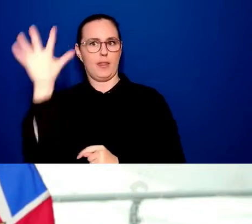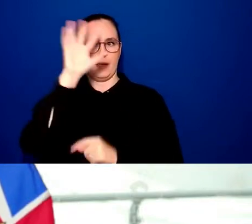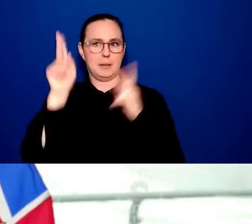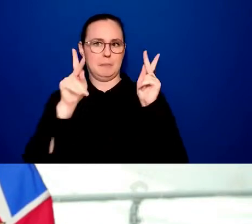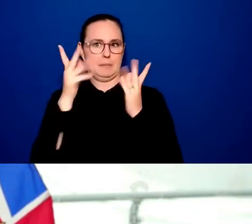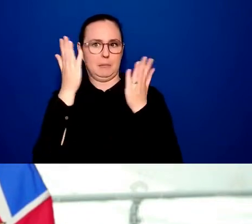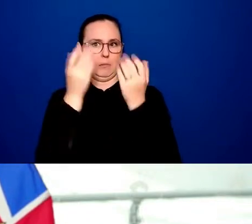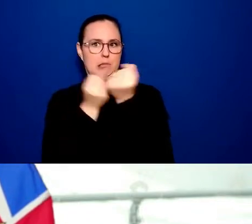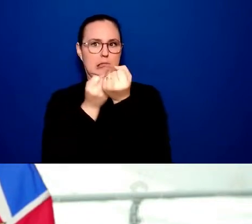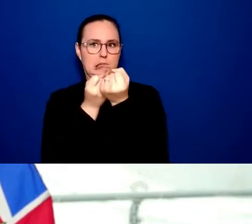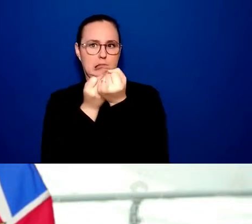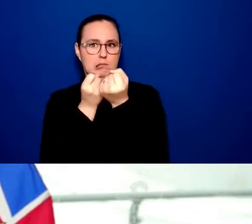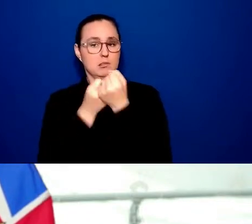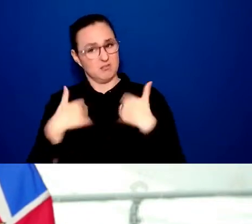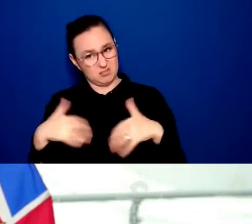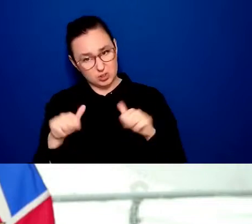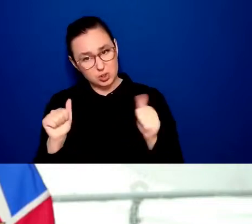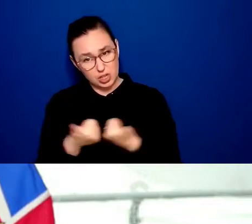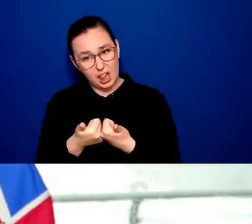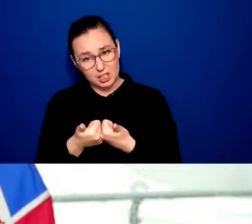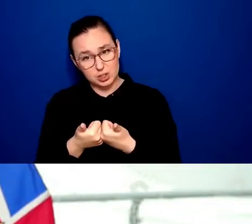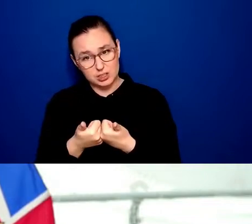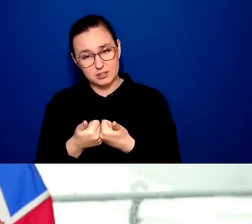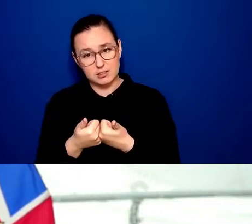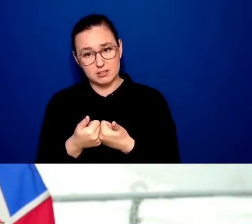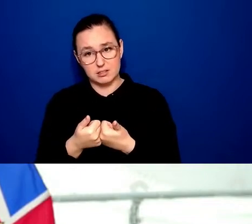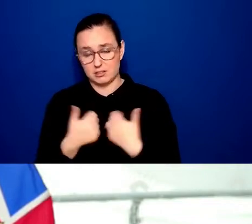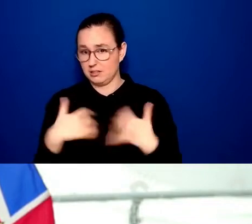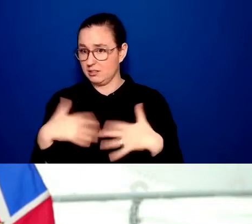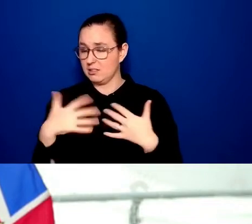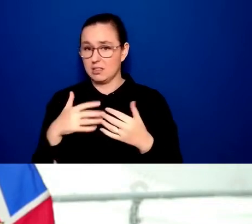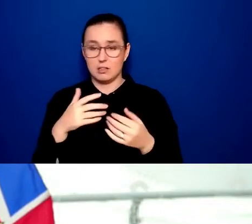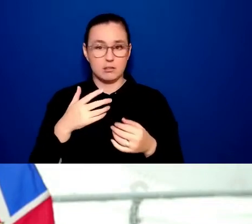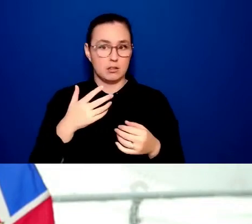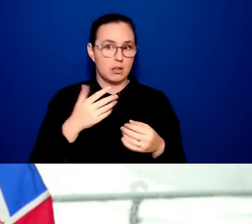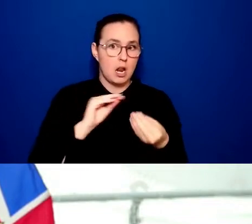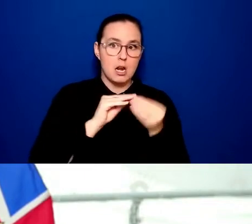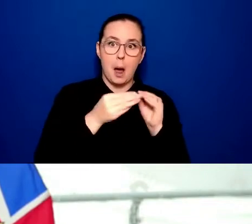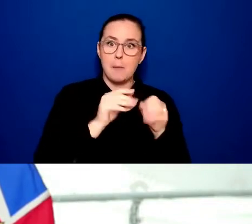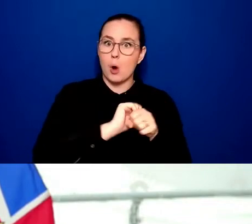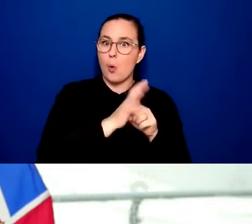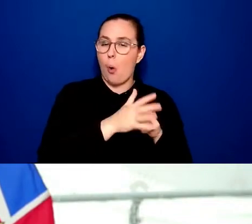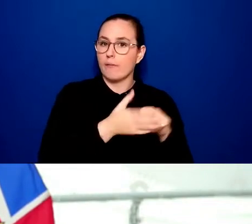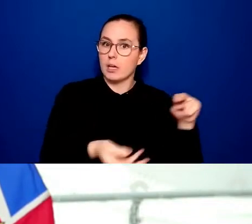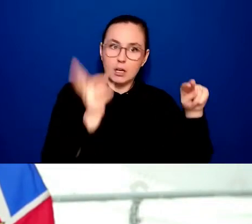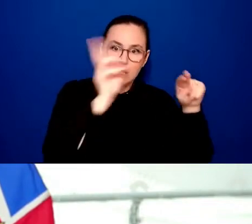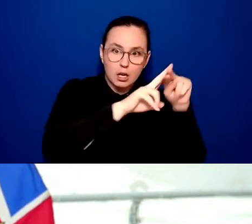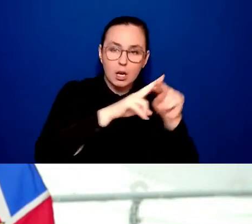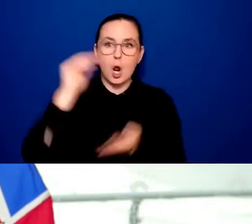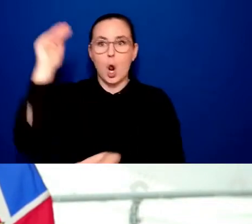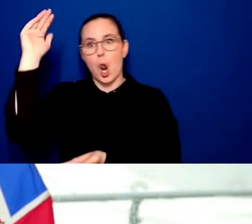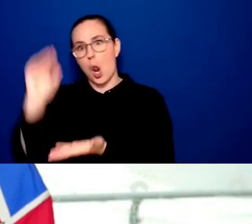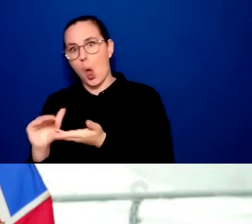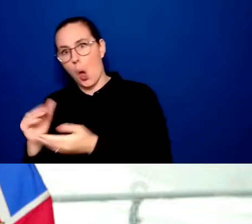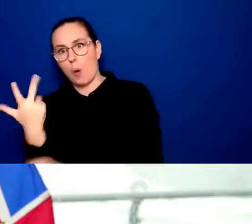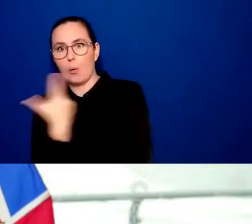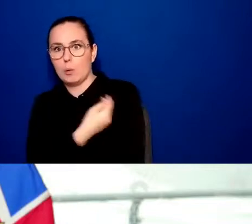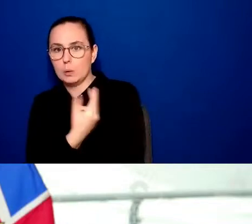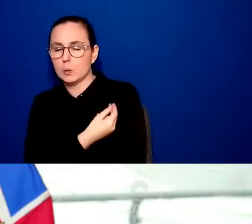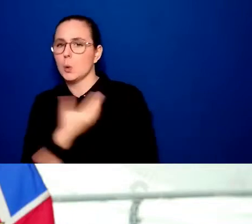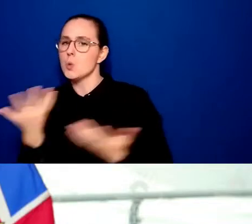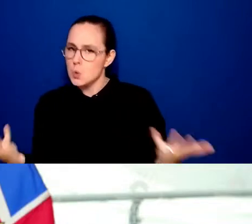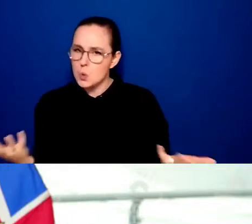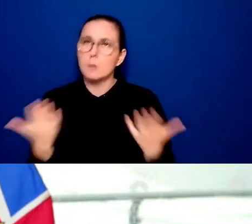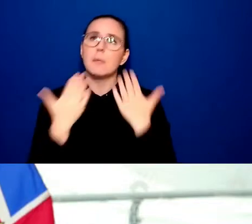both low vaccination rates and high case counts for COVID-19. I want to again recognize the exceptional work of our doctors,